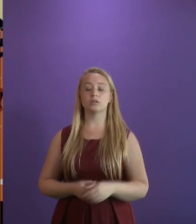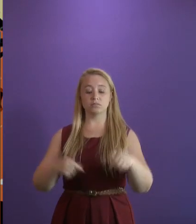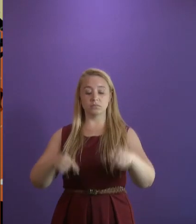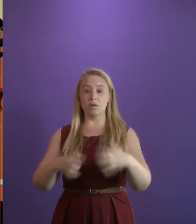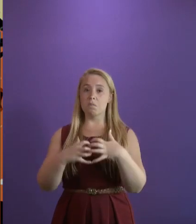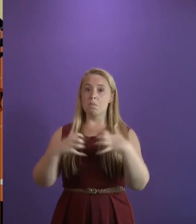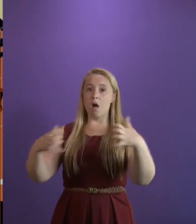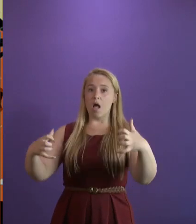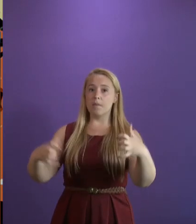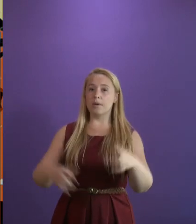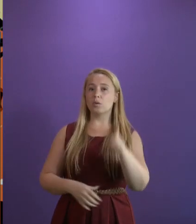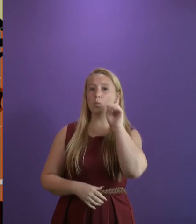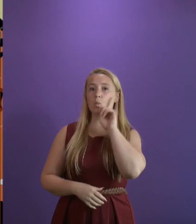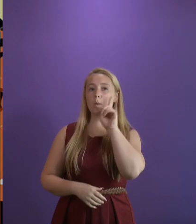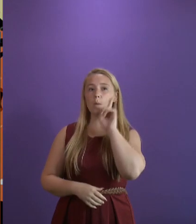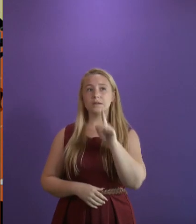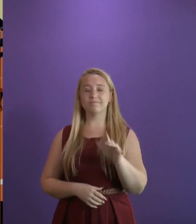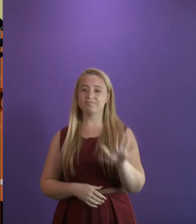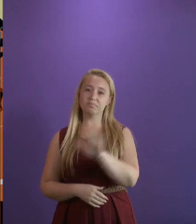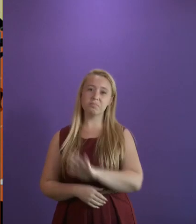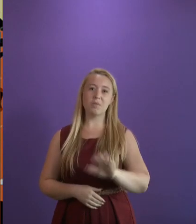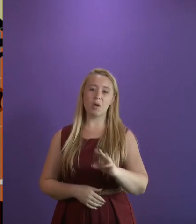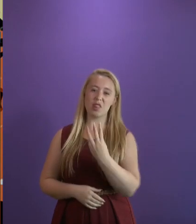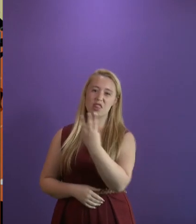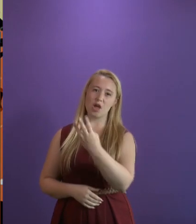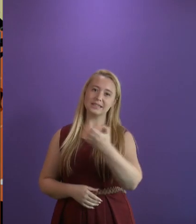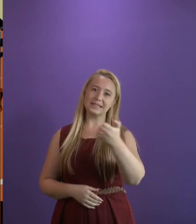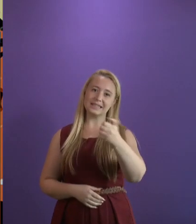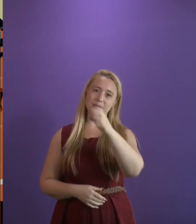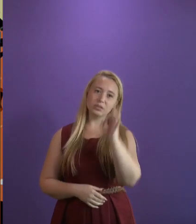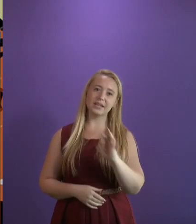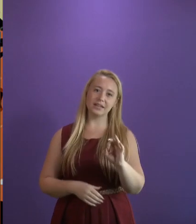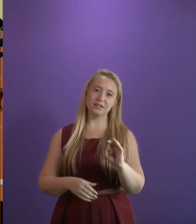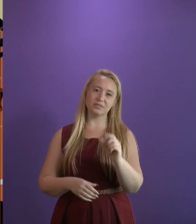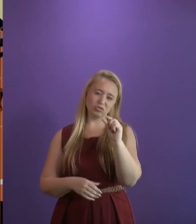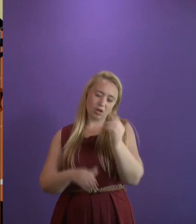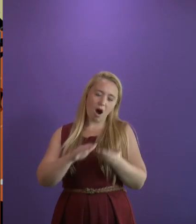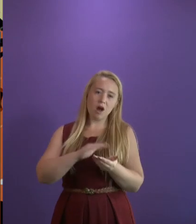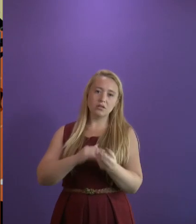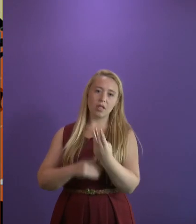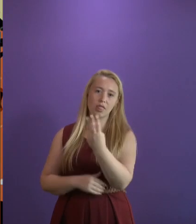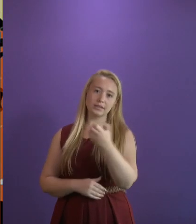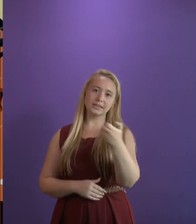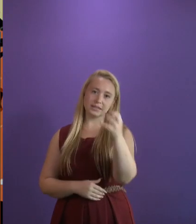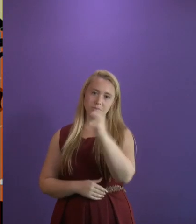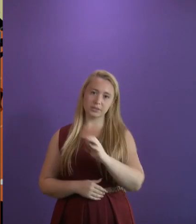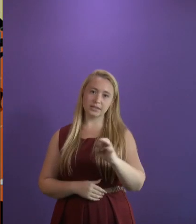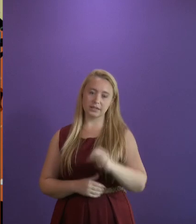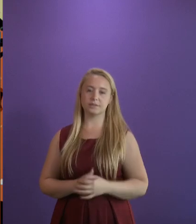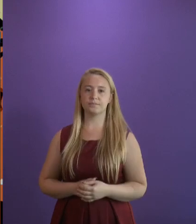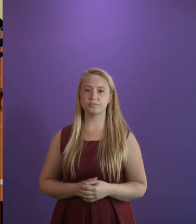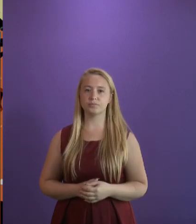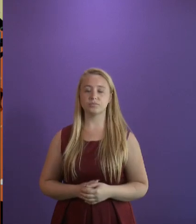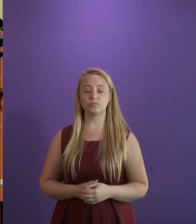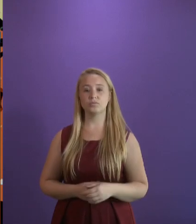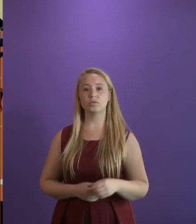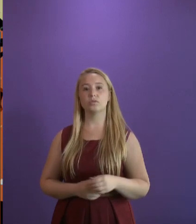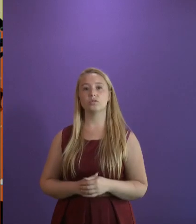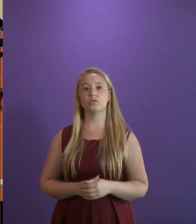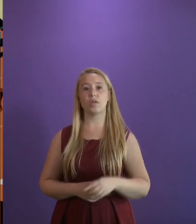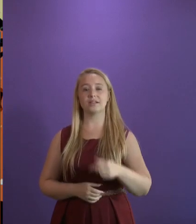Parliament sits at just under 36%. That's a joint 27th place in